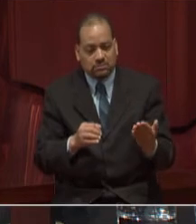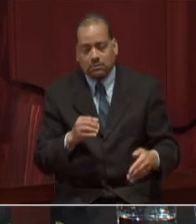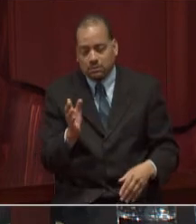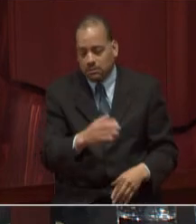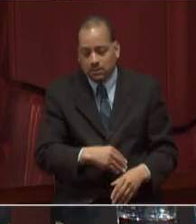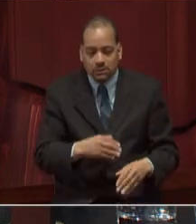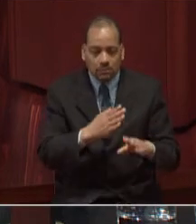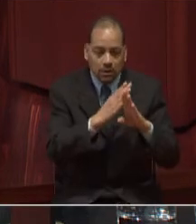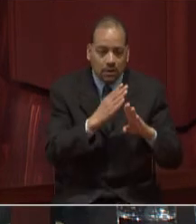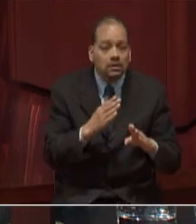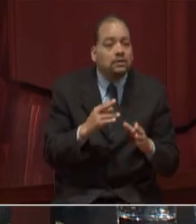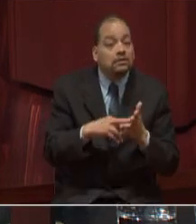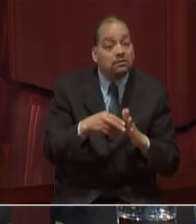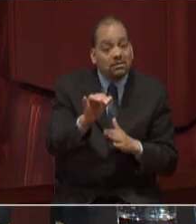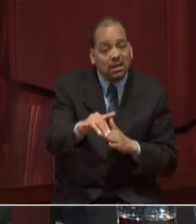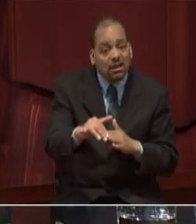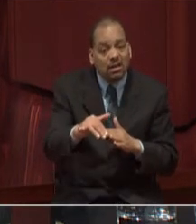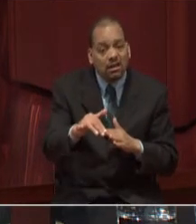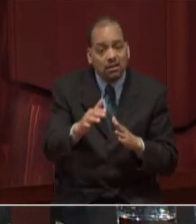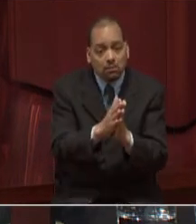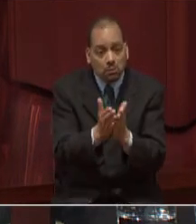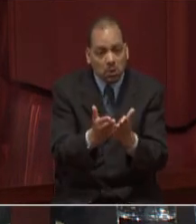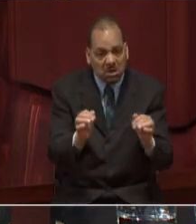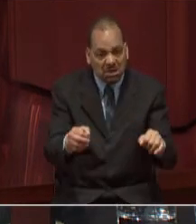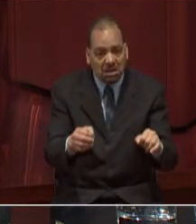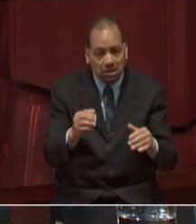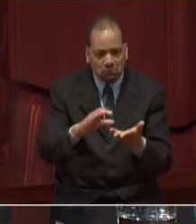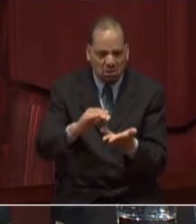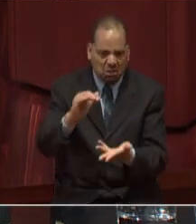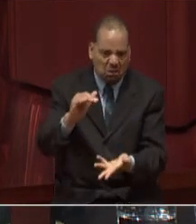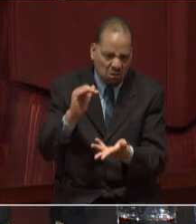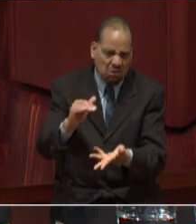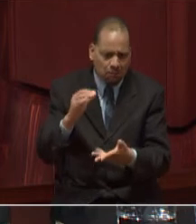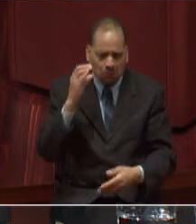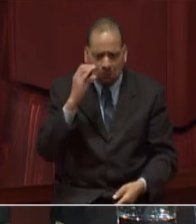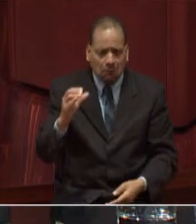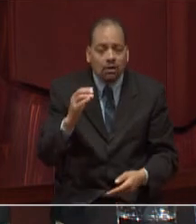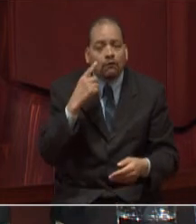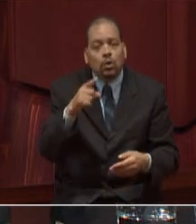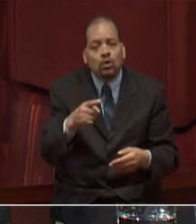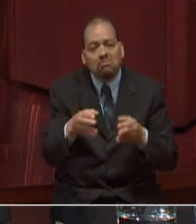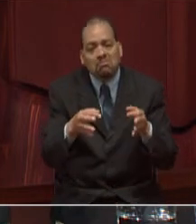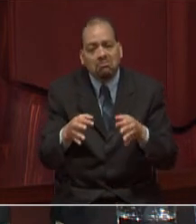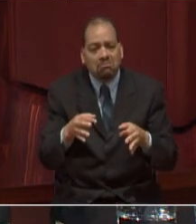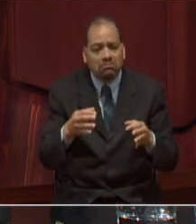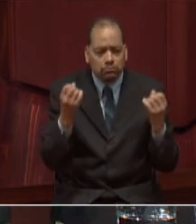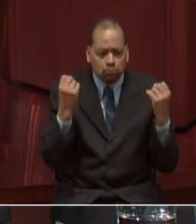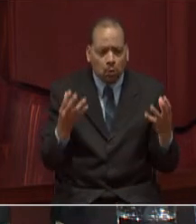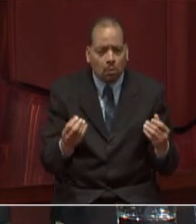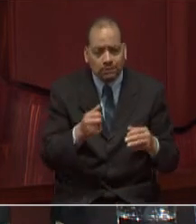that could be a book, a very thick book in itself, and the secrecy it